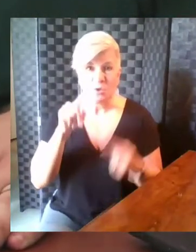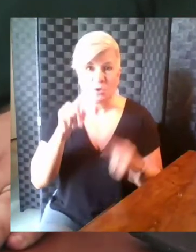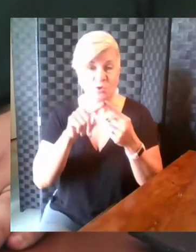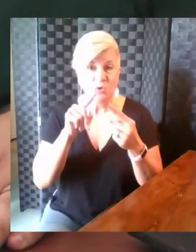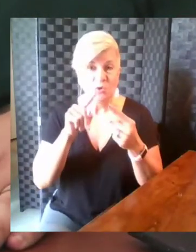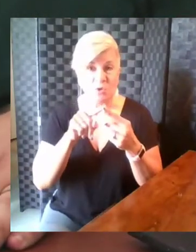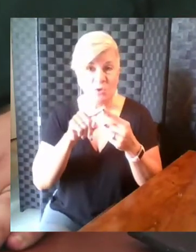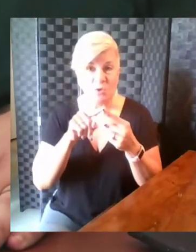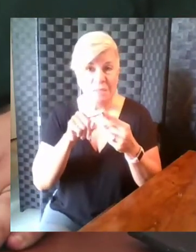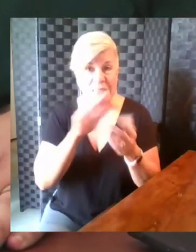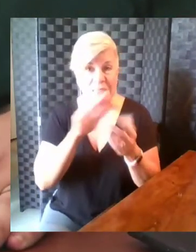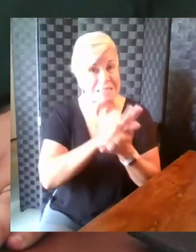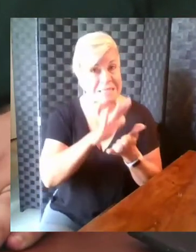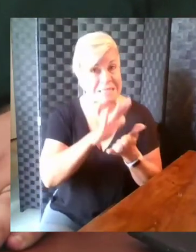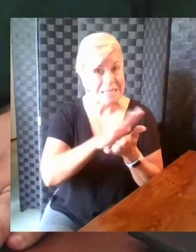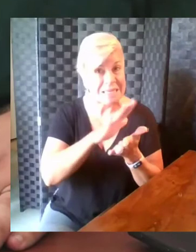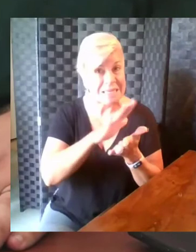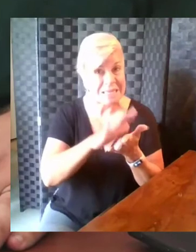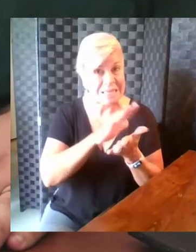to clean